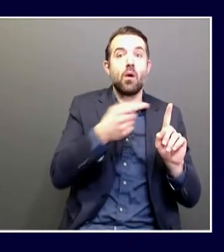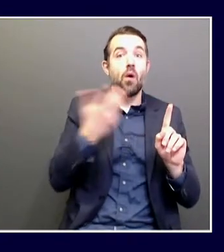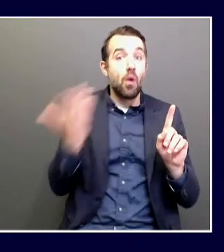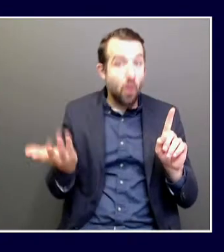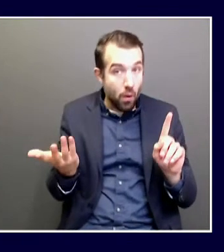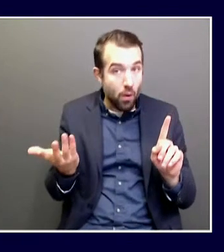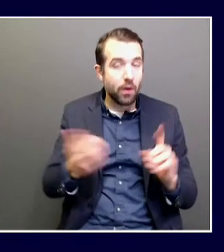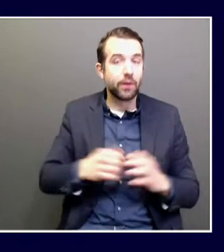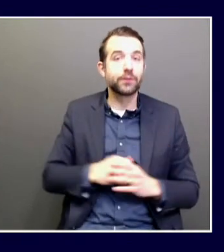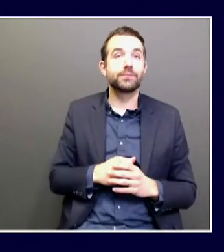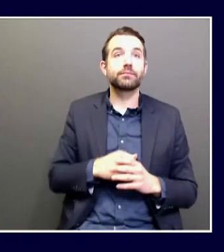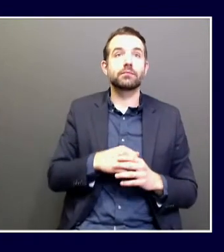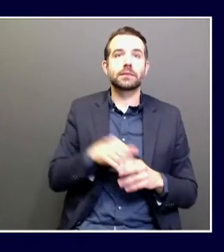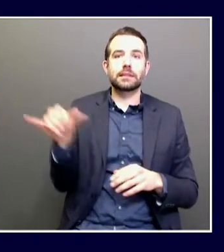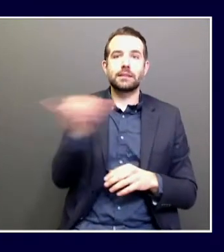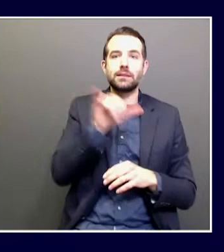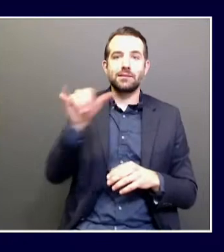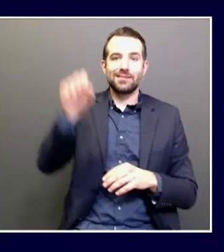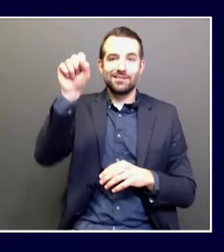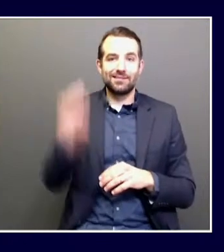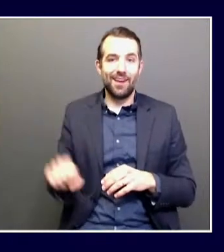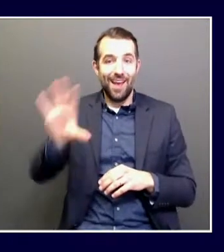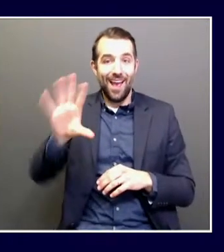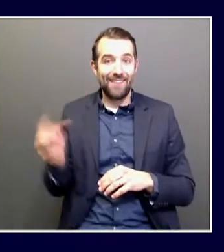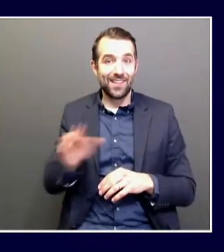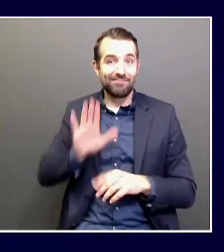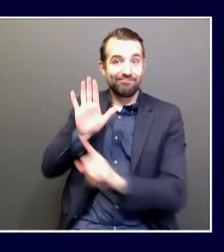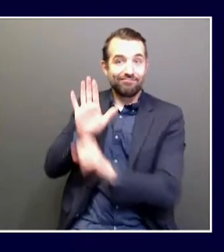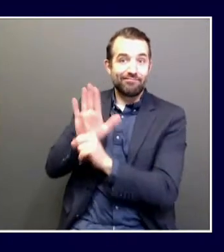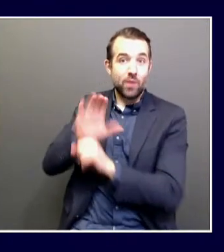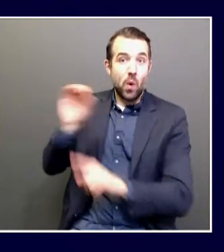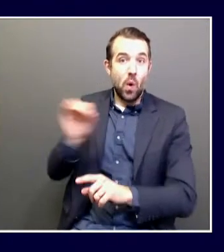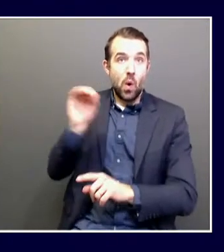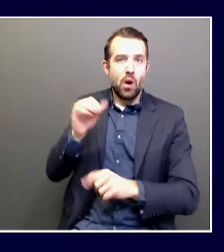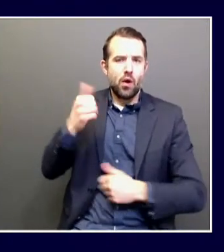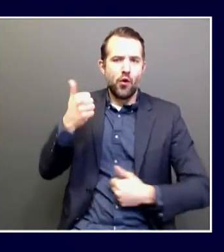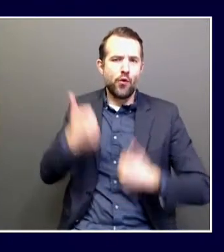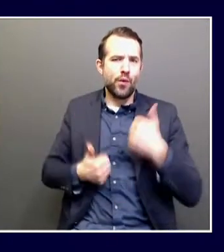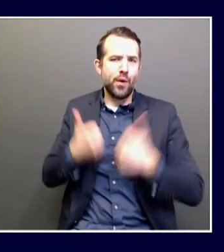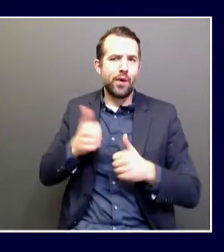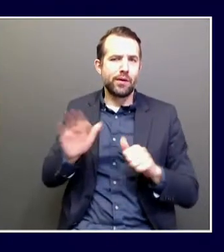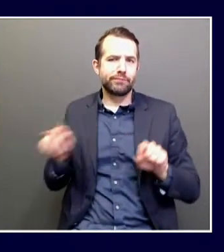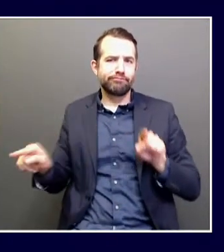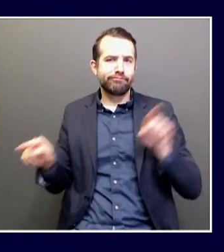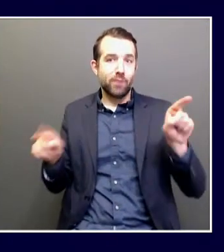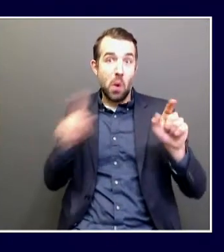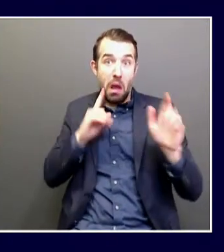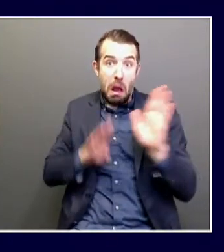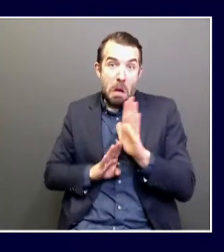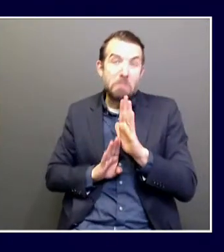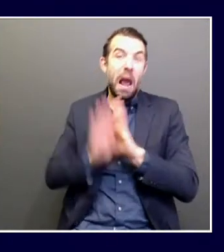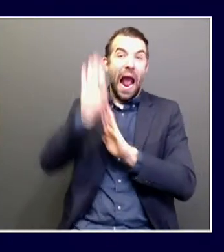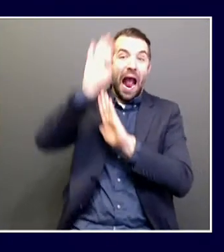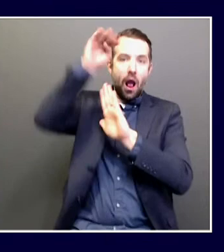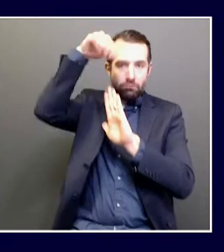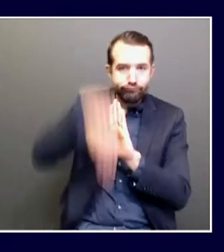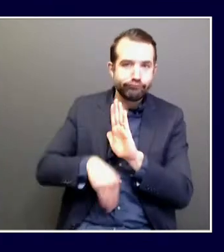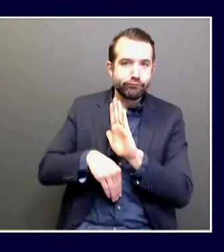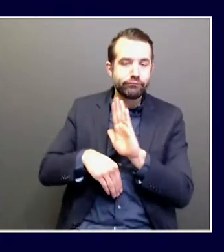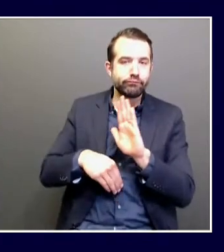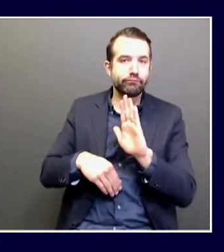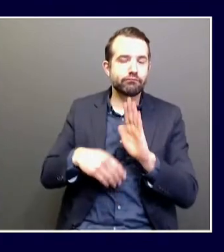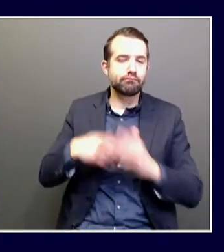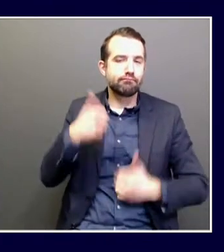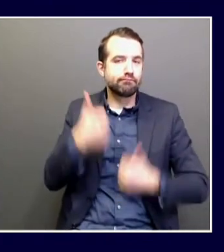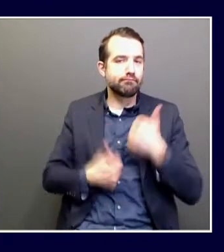data from the state of Maine and from the United States to get a better handle on that question. Other countries, for example, the UK, are